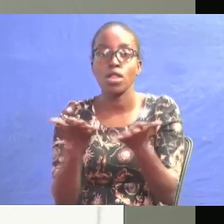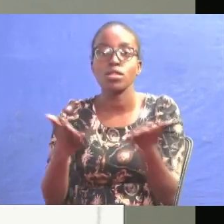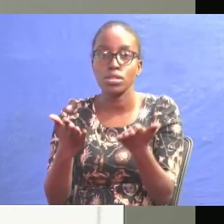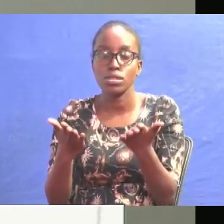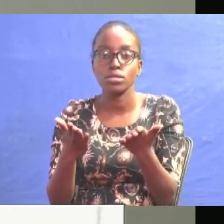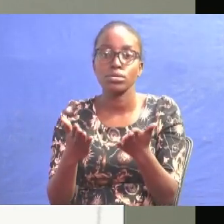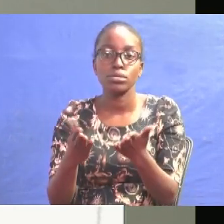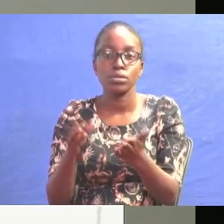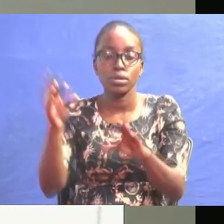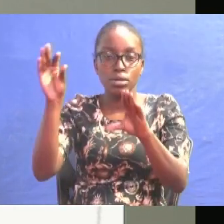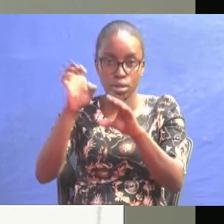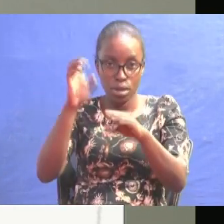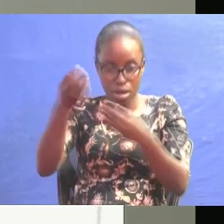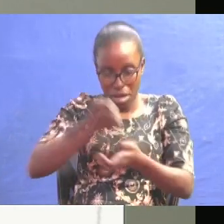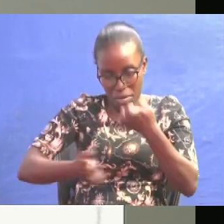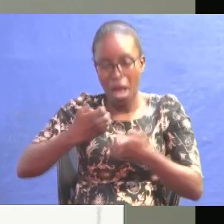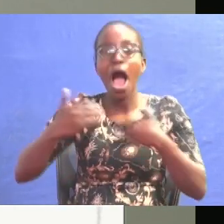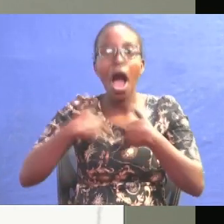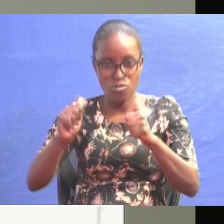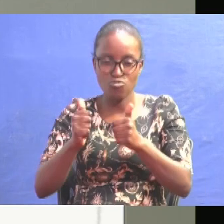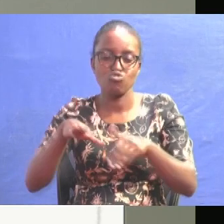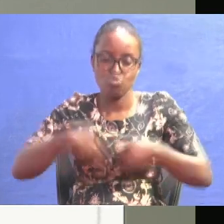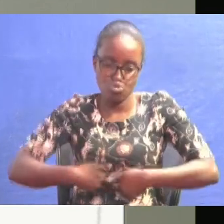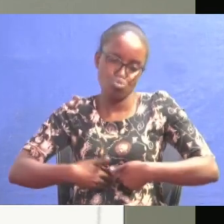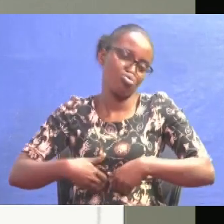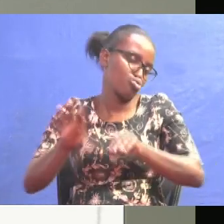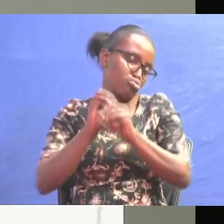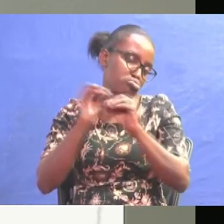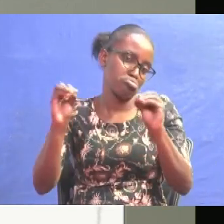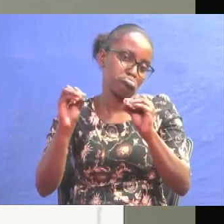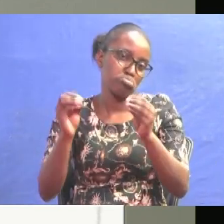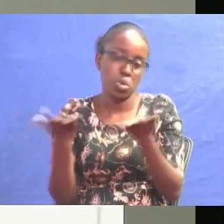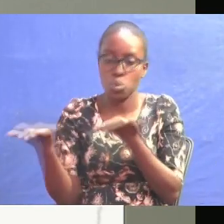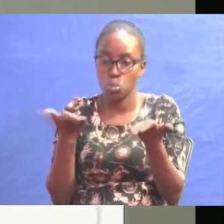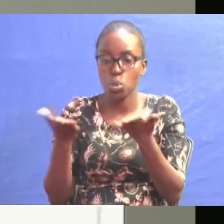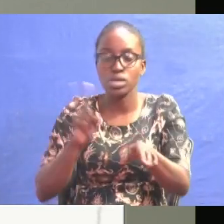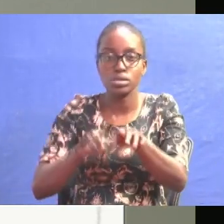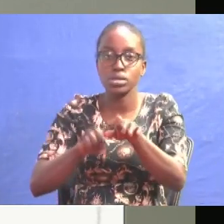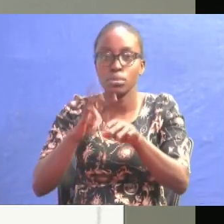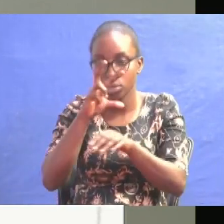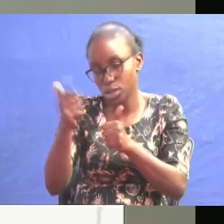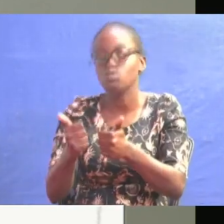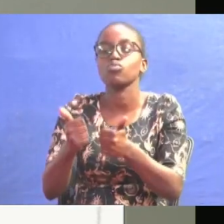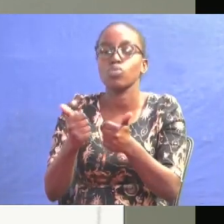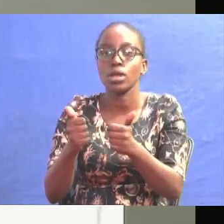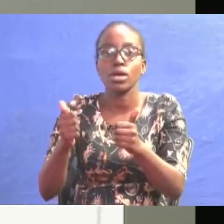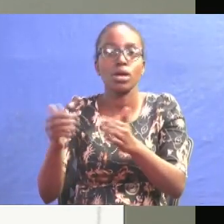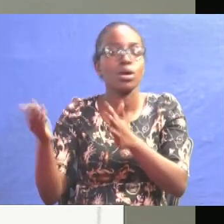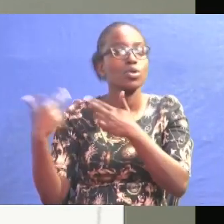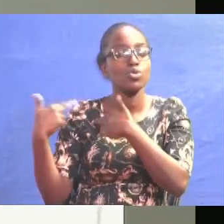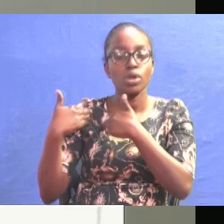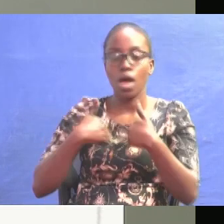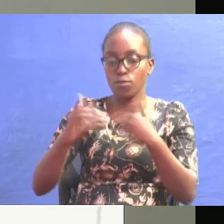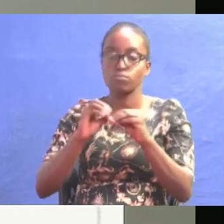these young people? And you can confidently see that we don't have the representation of young people, apart from